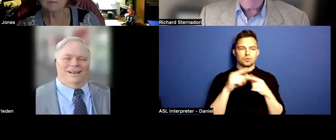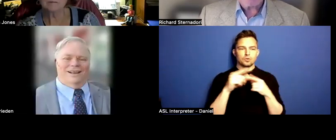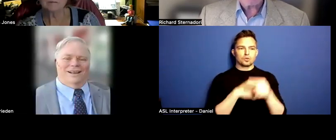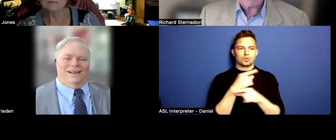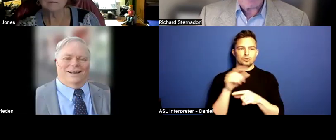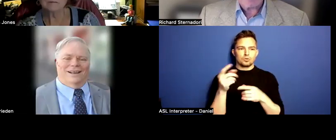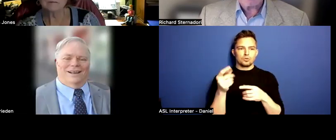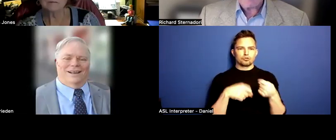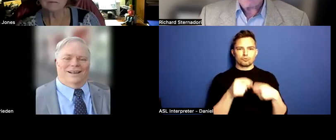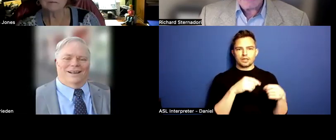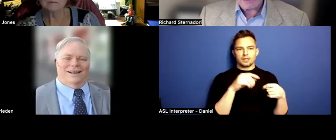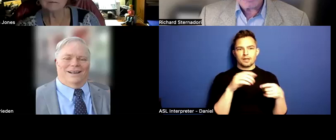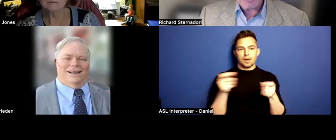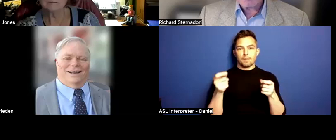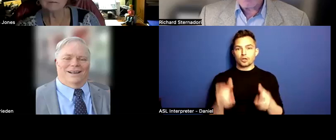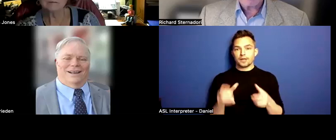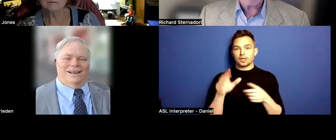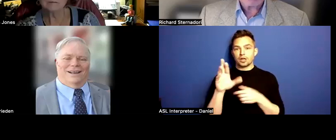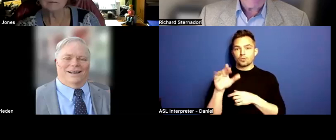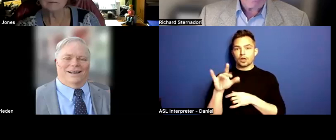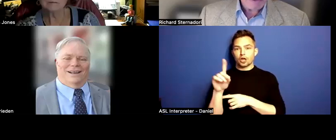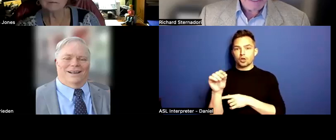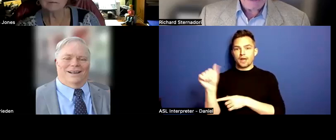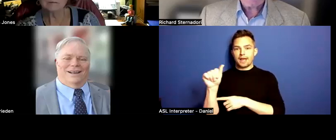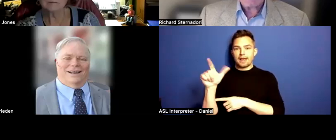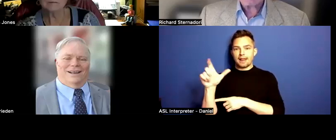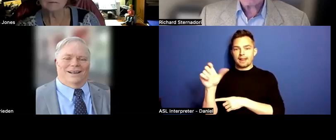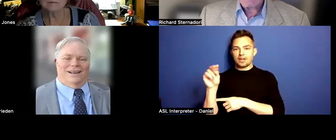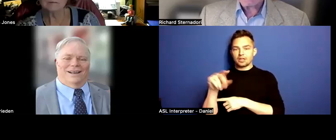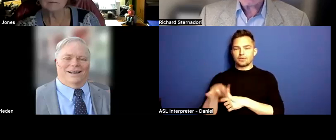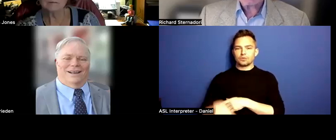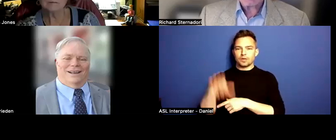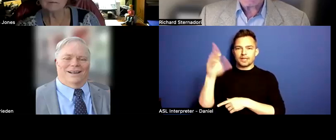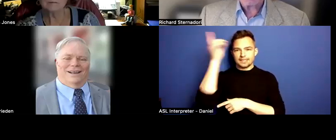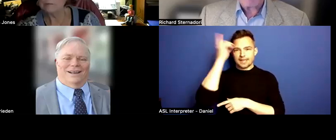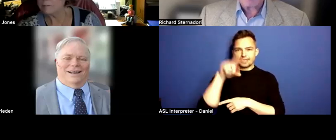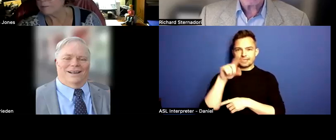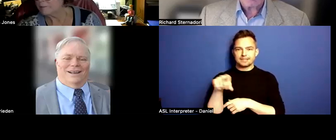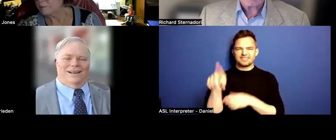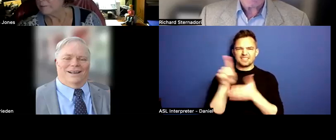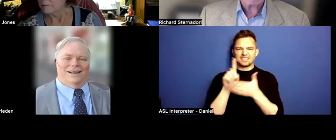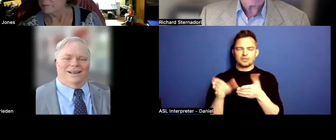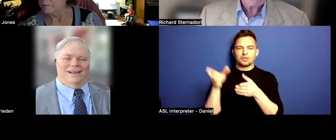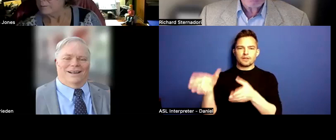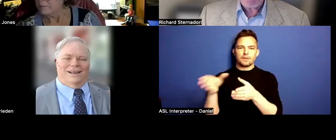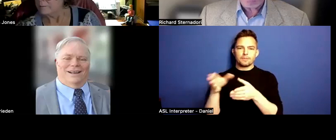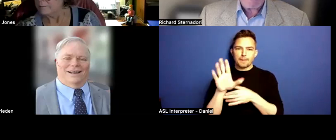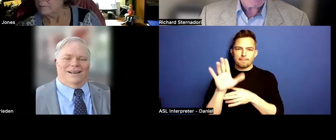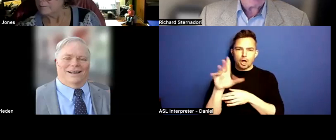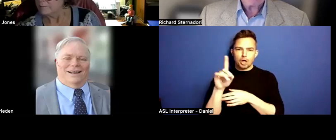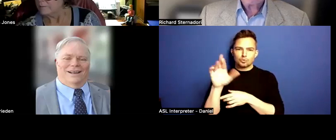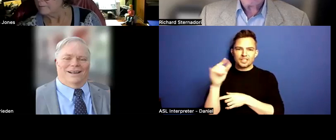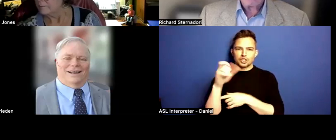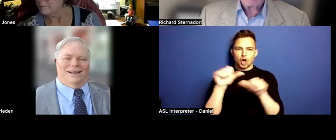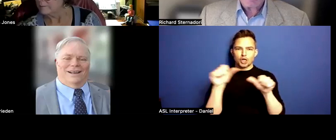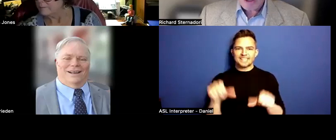our moderator is Ricardo A. Leon. Ricardo was born and raised in Dallas, Texas, and is a designer at Baldridge Architects based